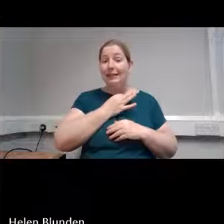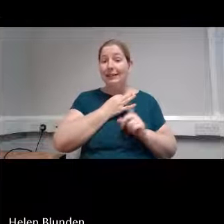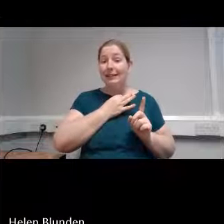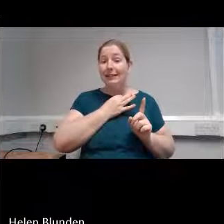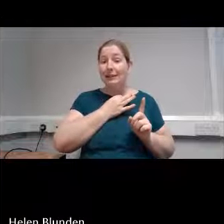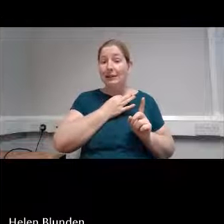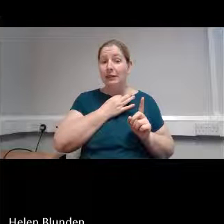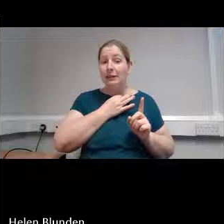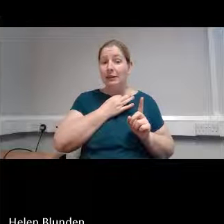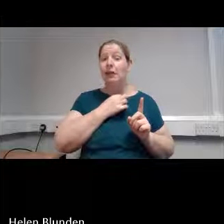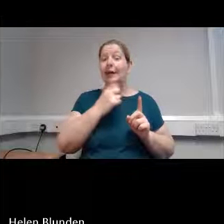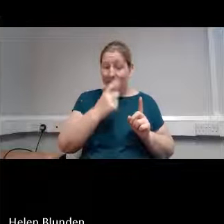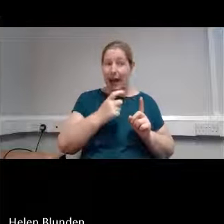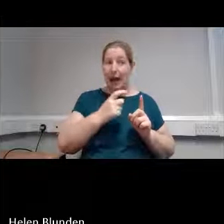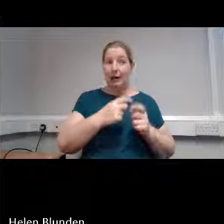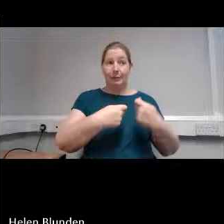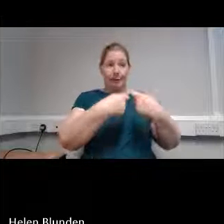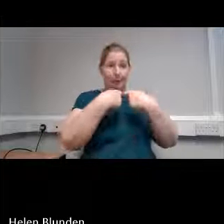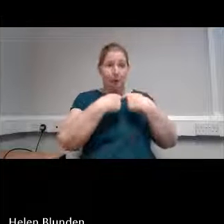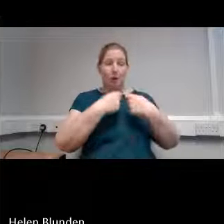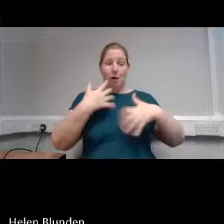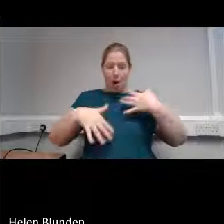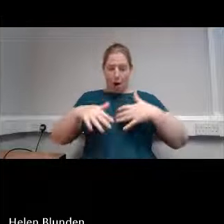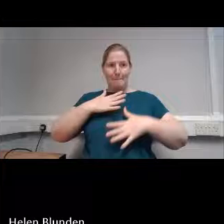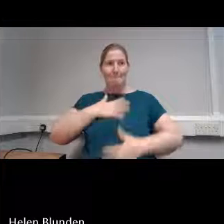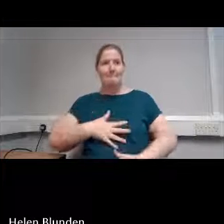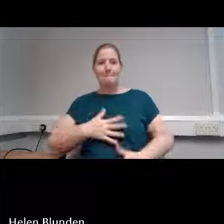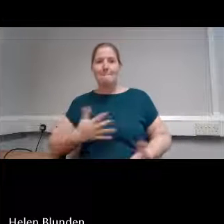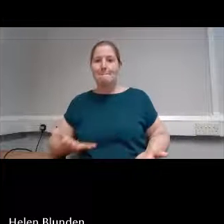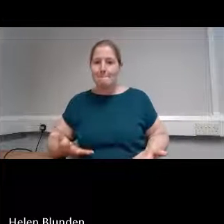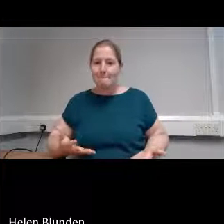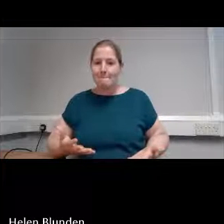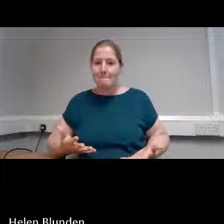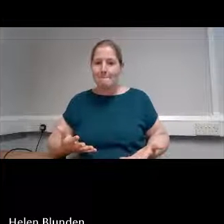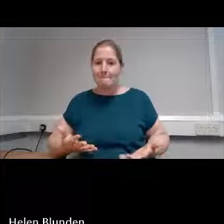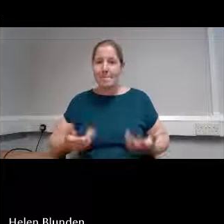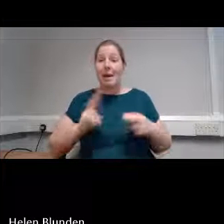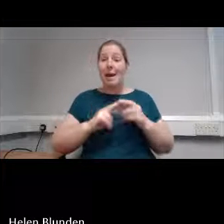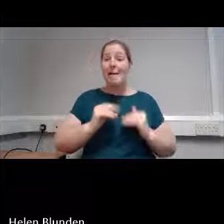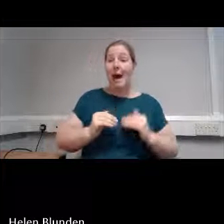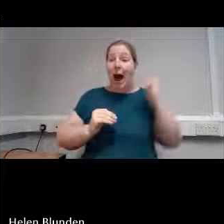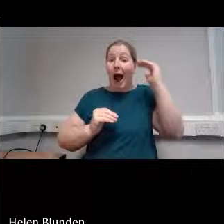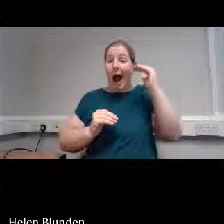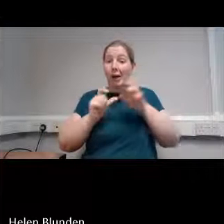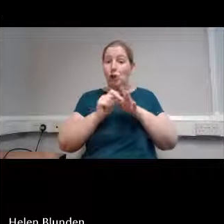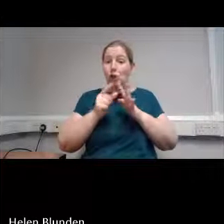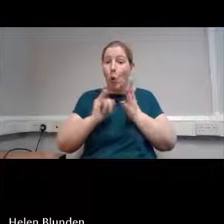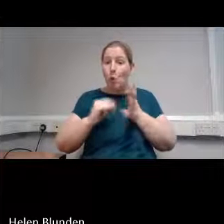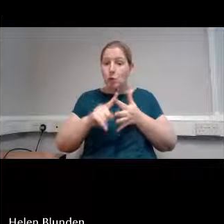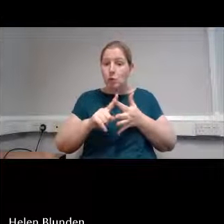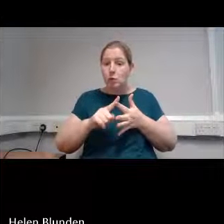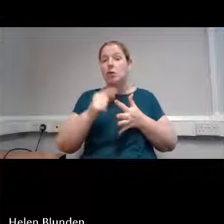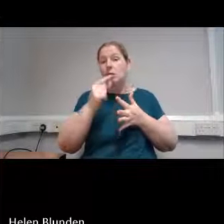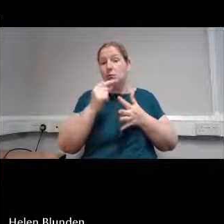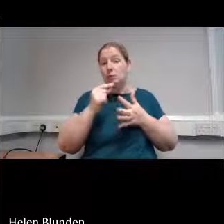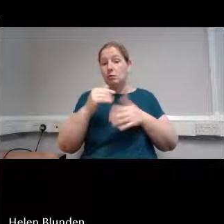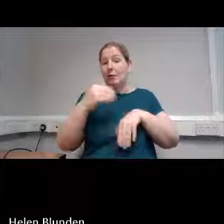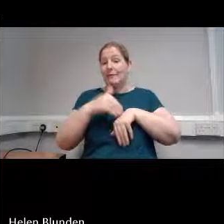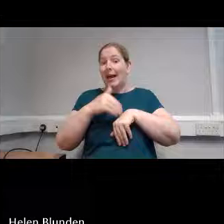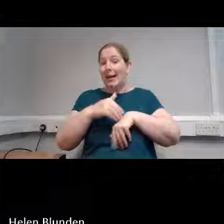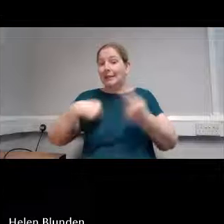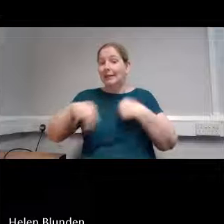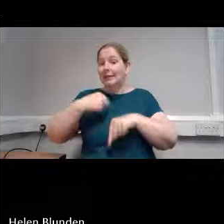which the higher the dose you have, obviously, the more increased the harm. A MedSIP